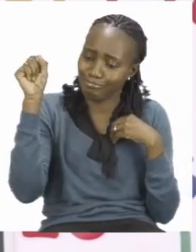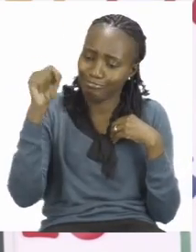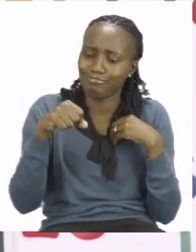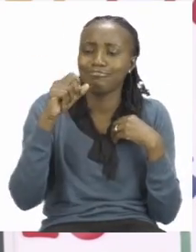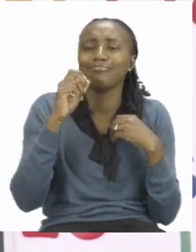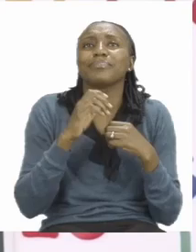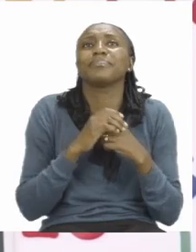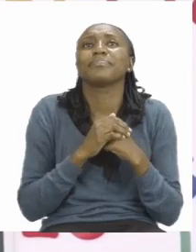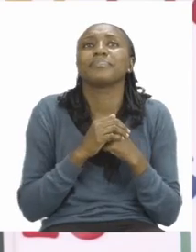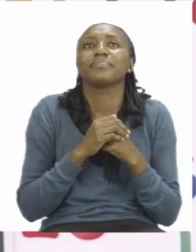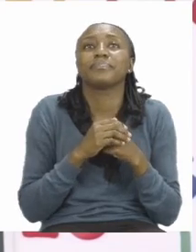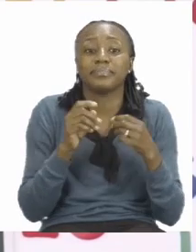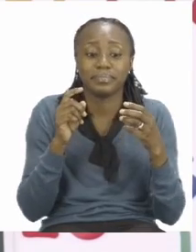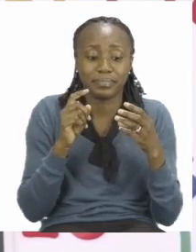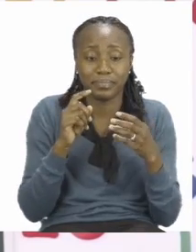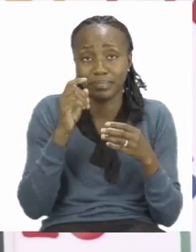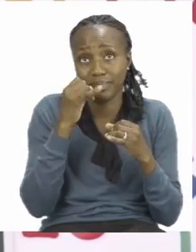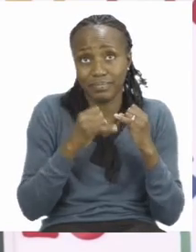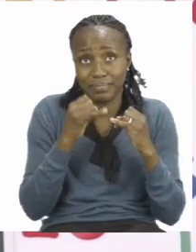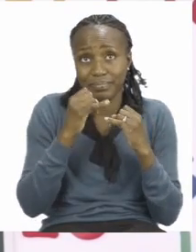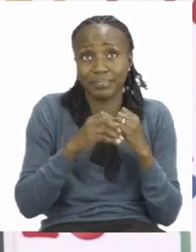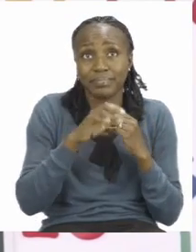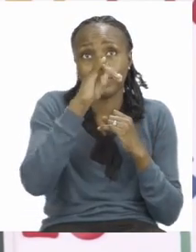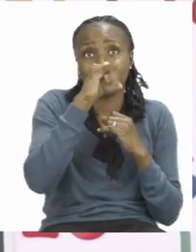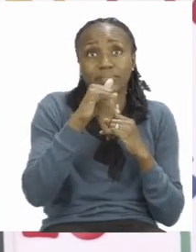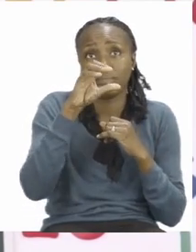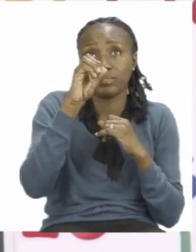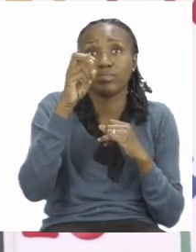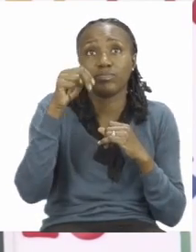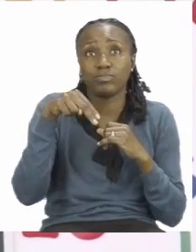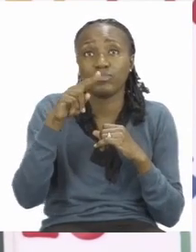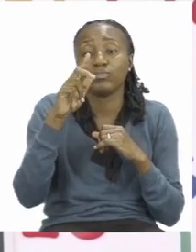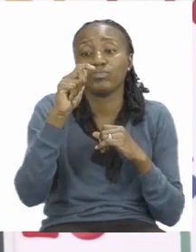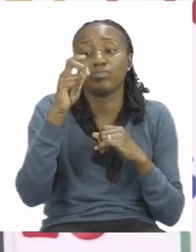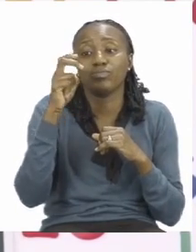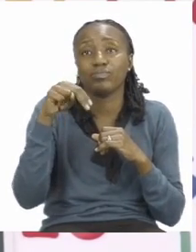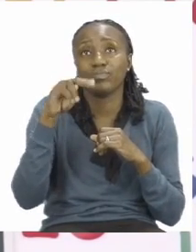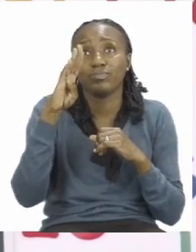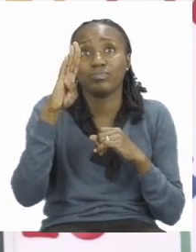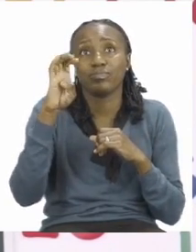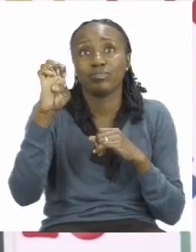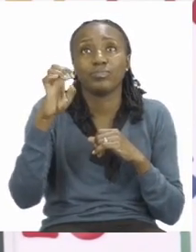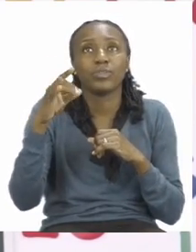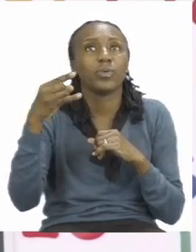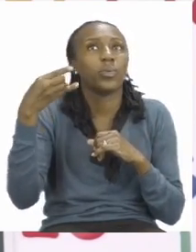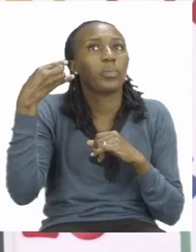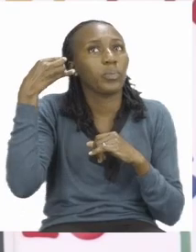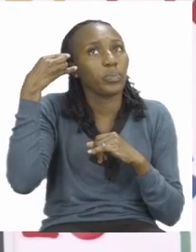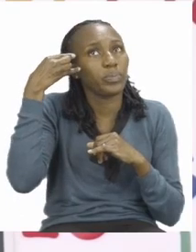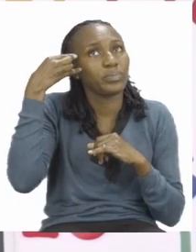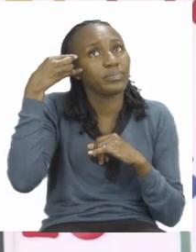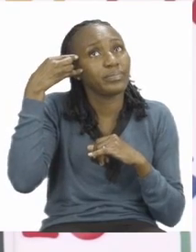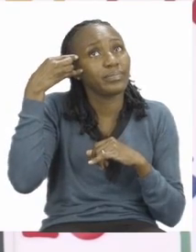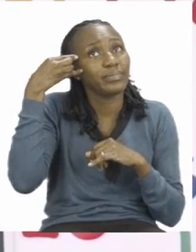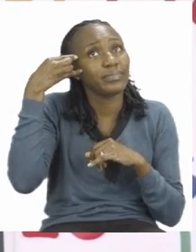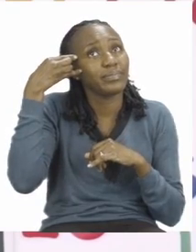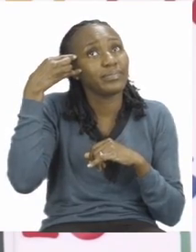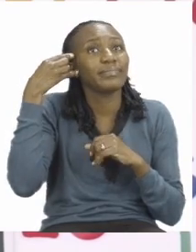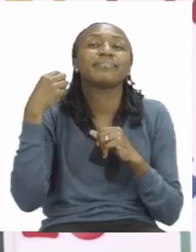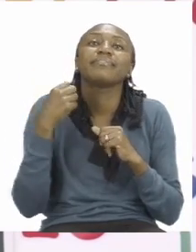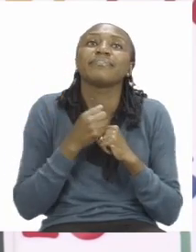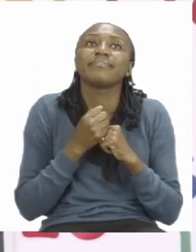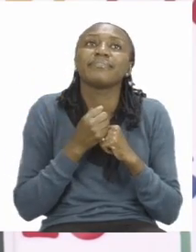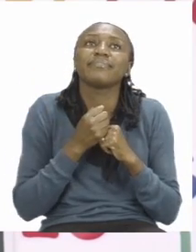Yes. And then we have one that I'm sure you all know, YouTube. Now, YouTube is